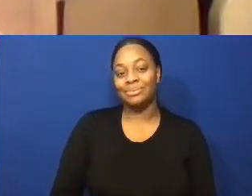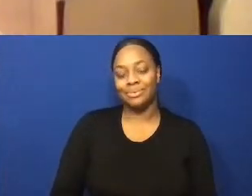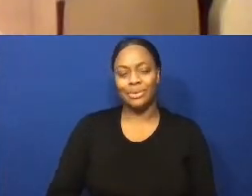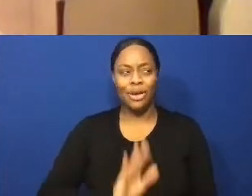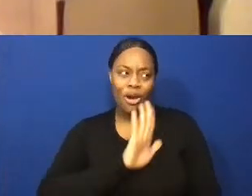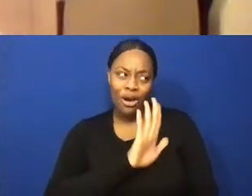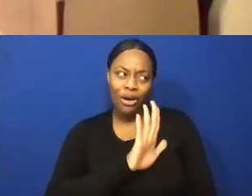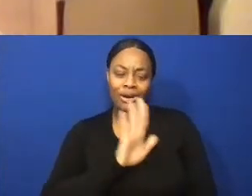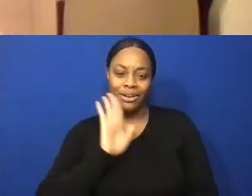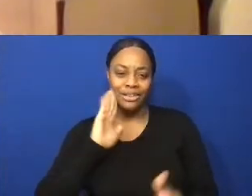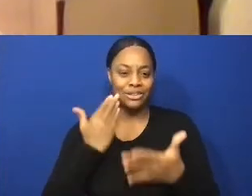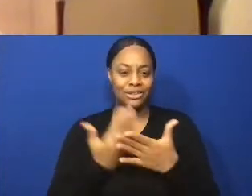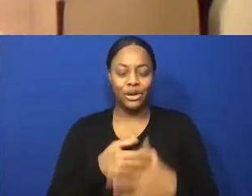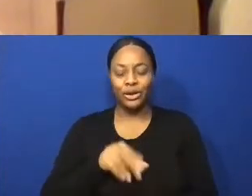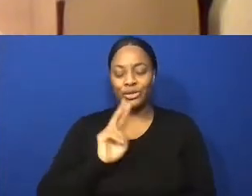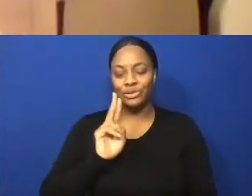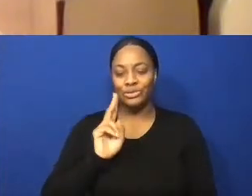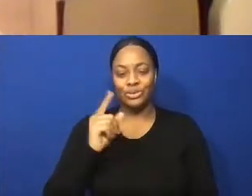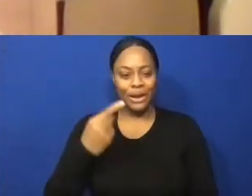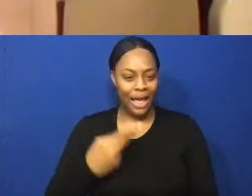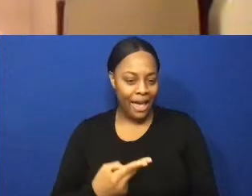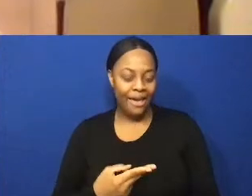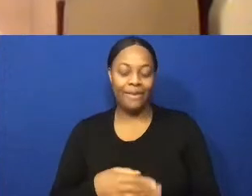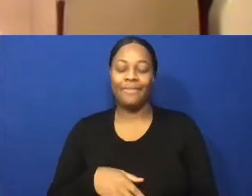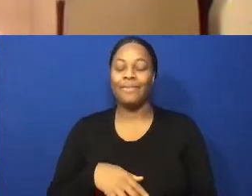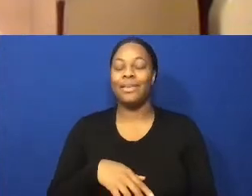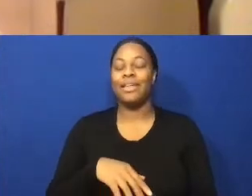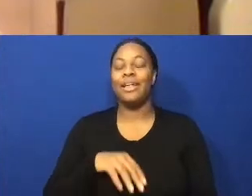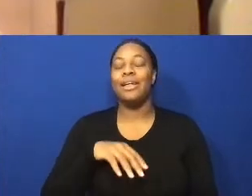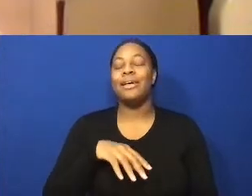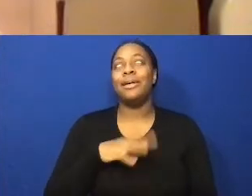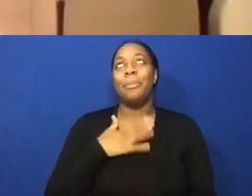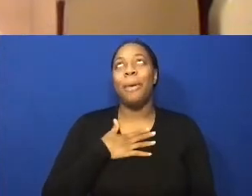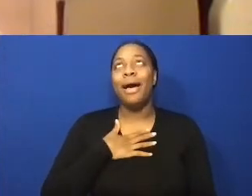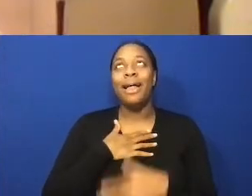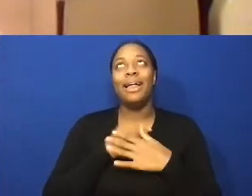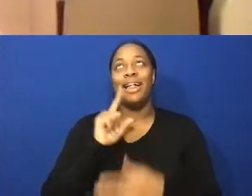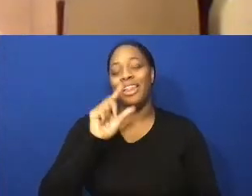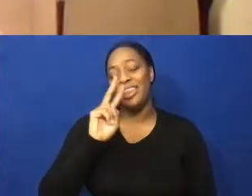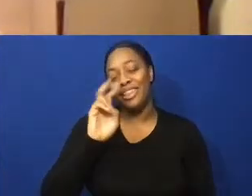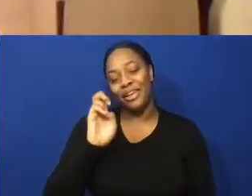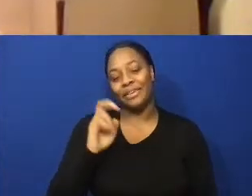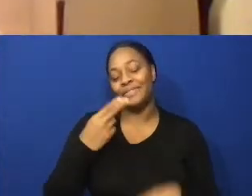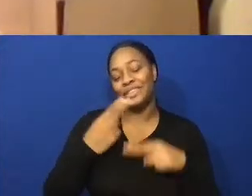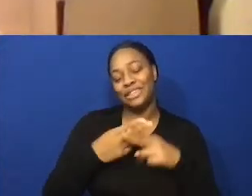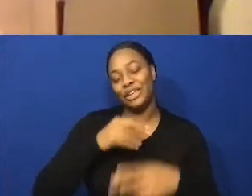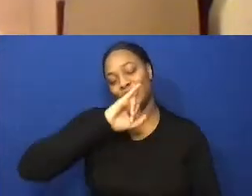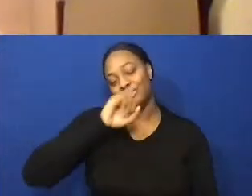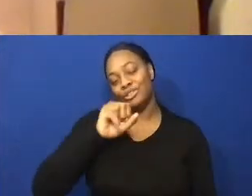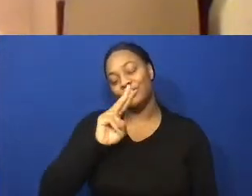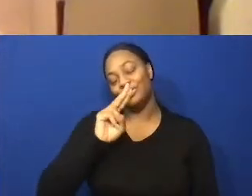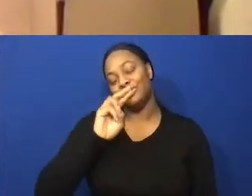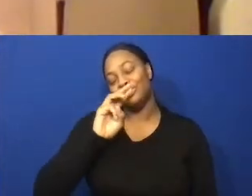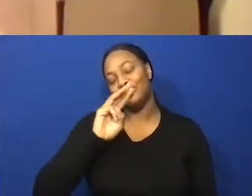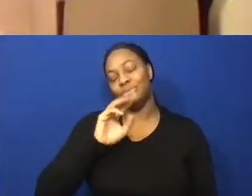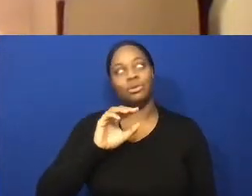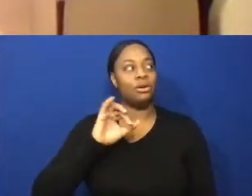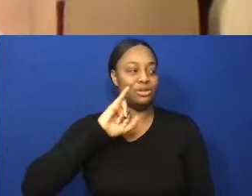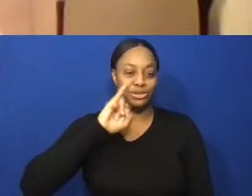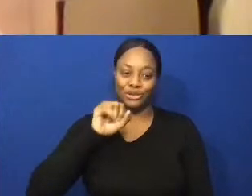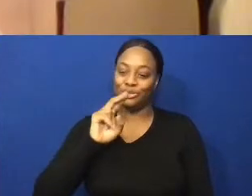daughter, who is 2.5, the love of my life, whose name is Jubilee. My daughter's name is